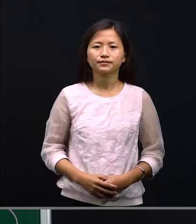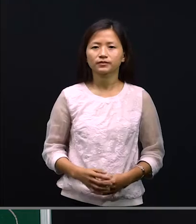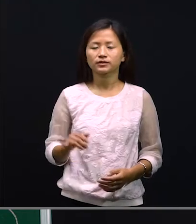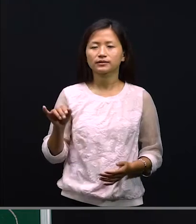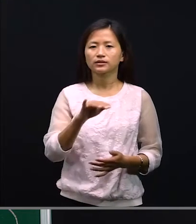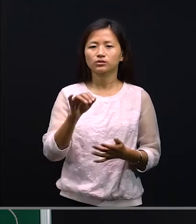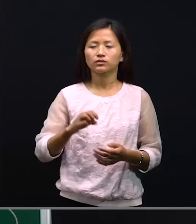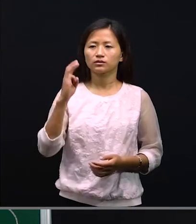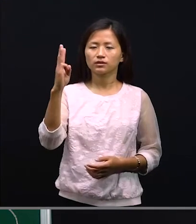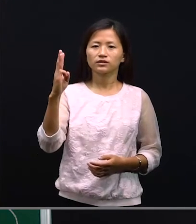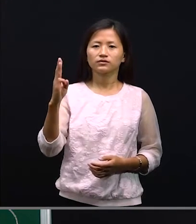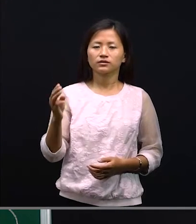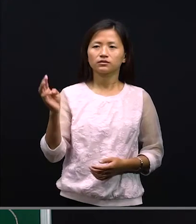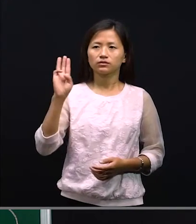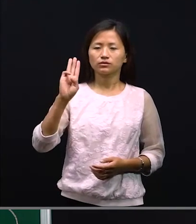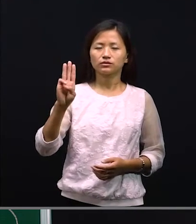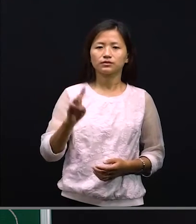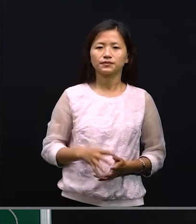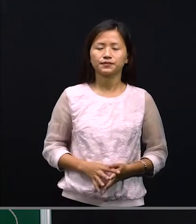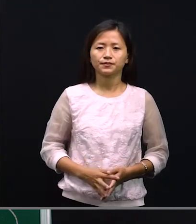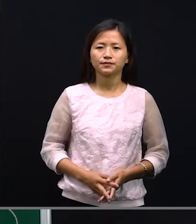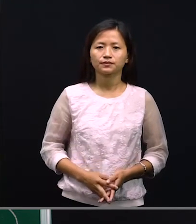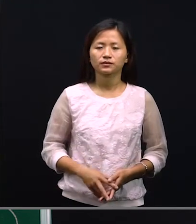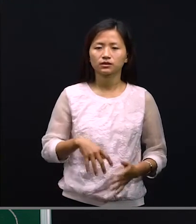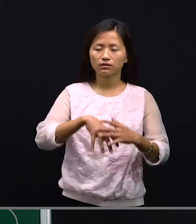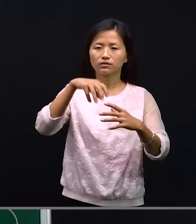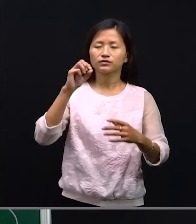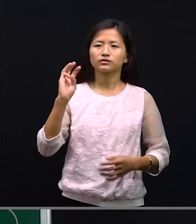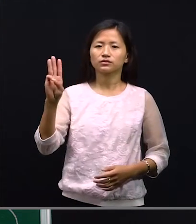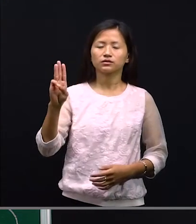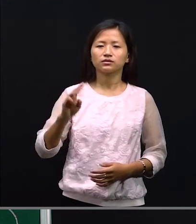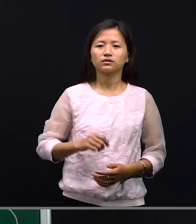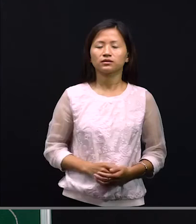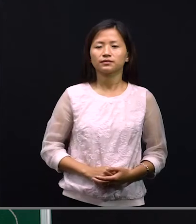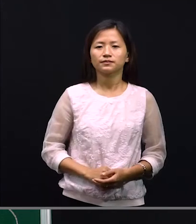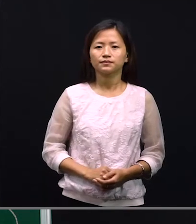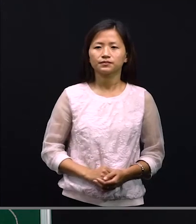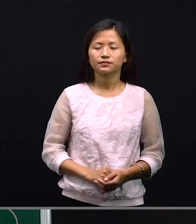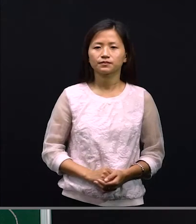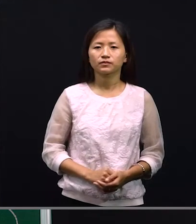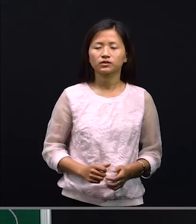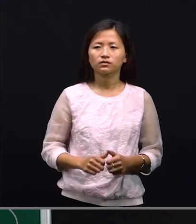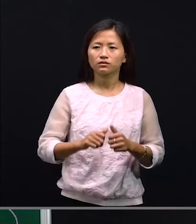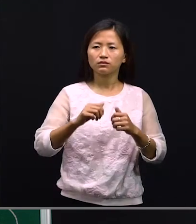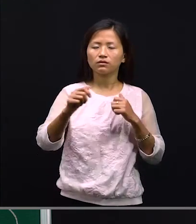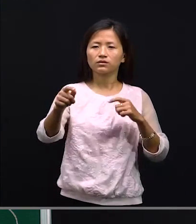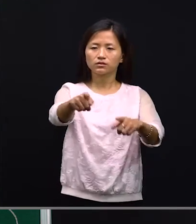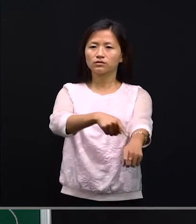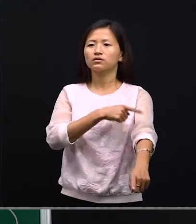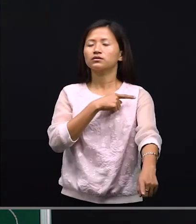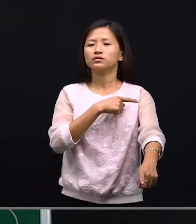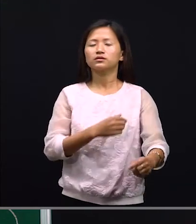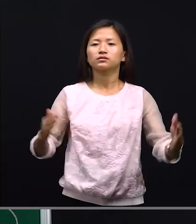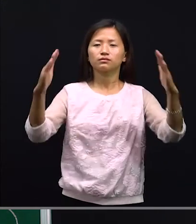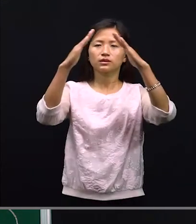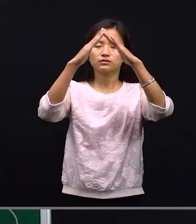why it is classified into 3, okay. And out of the 3 classifications, the longest mountain range, the biggest mountain